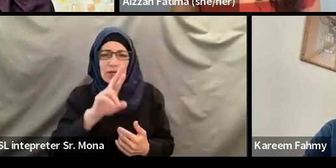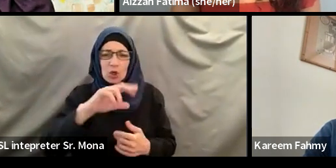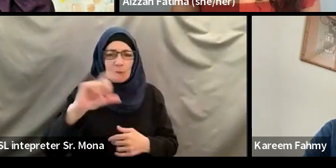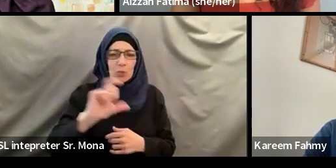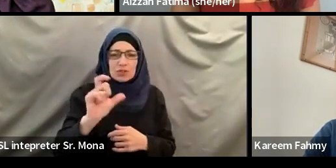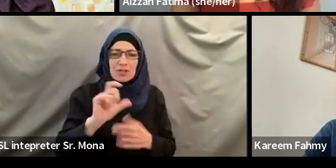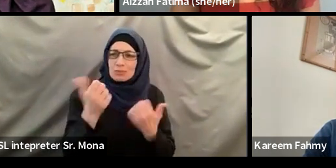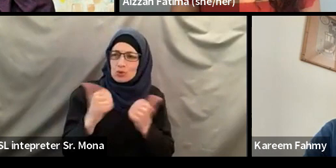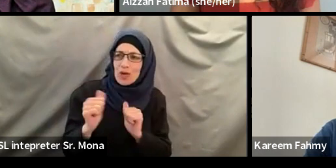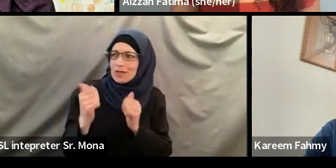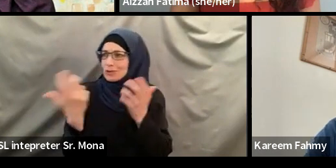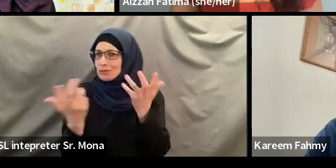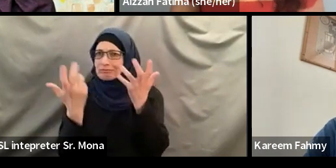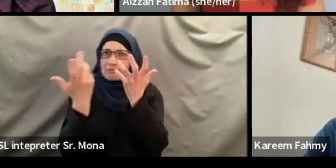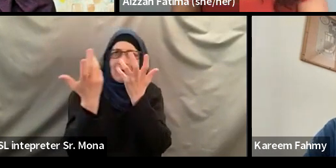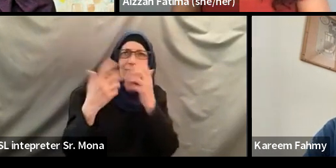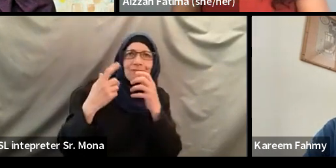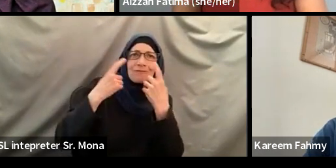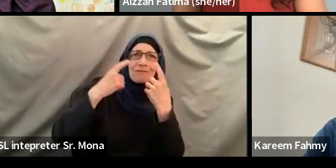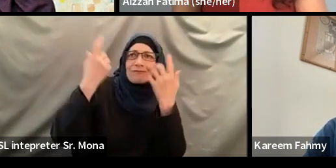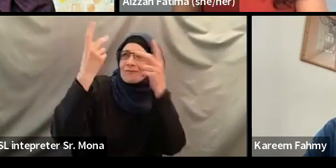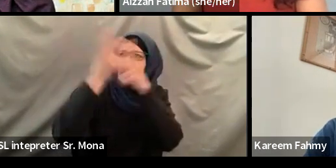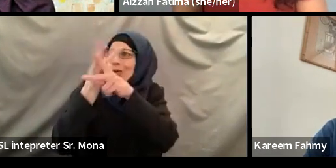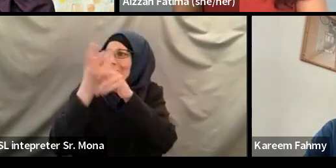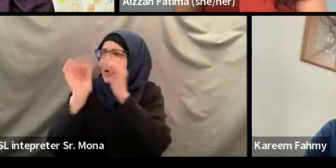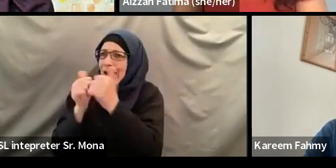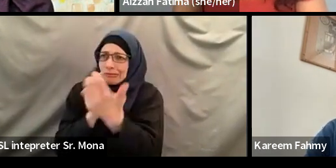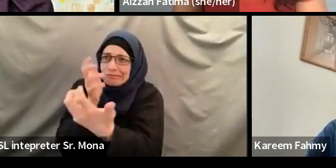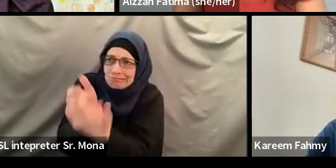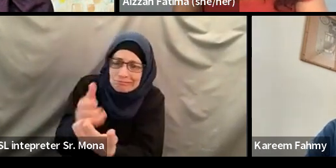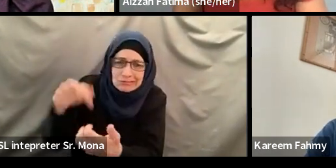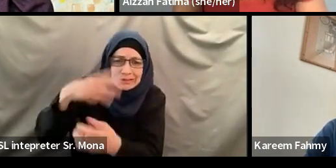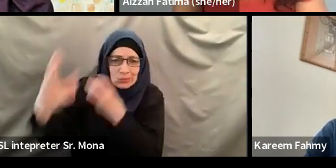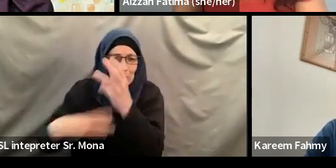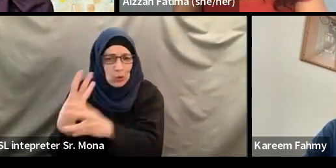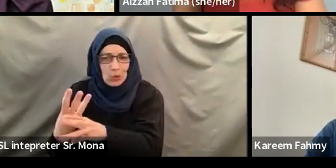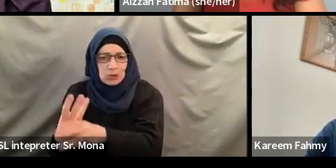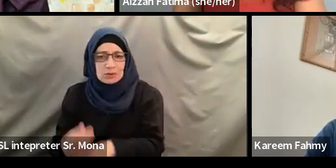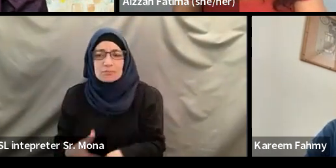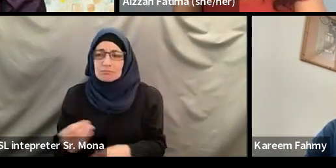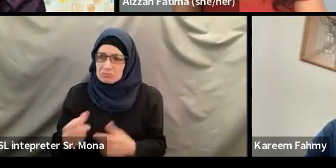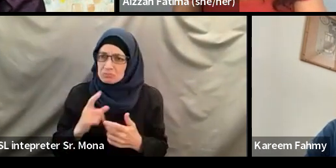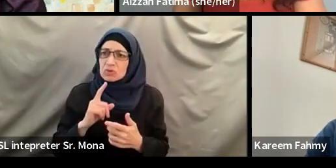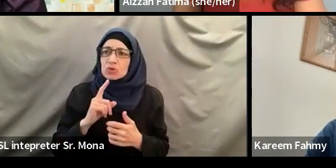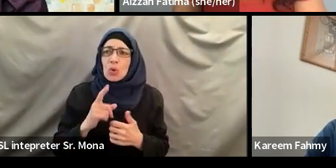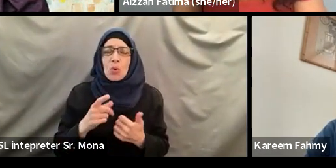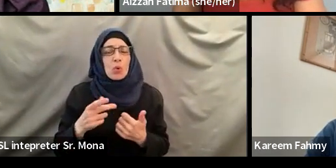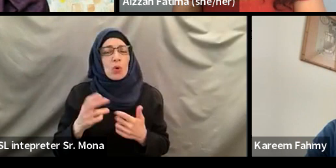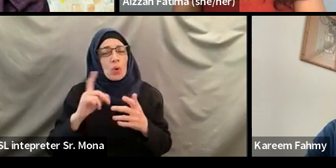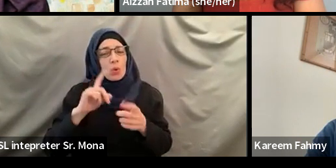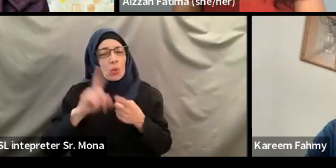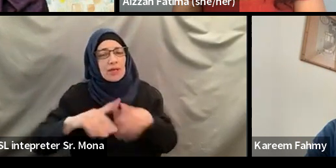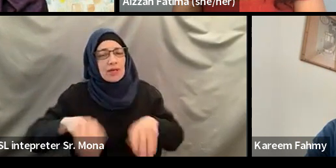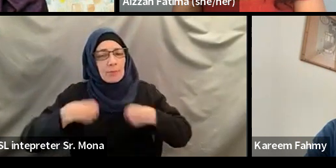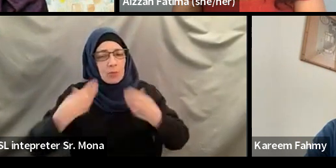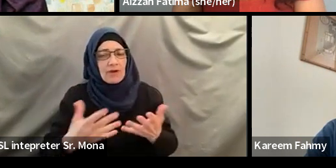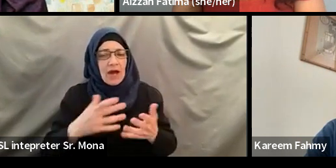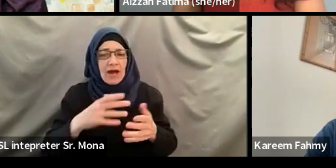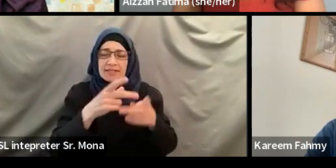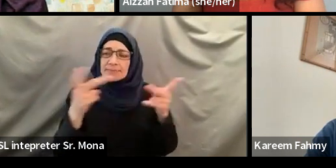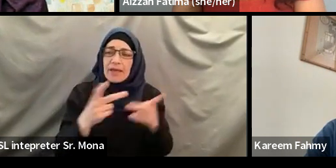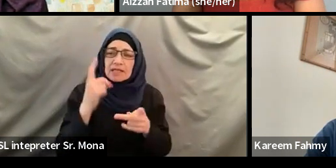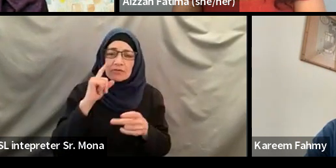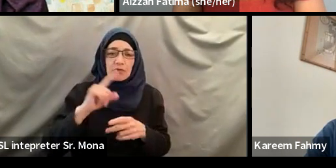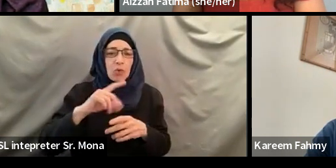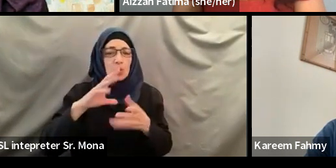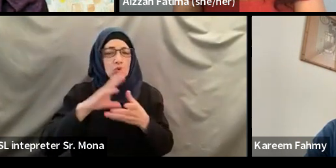doesn't really make sense to them. And I bring a lot of fantastical elements to that. So in providing space to for stories